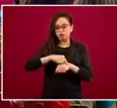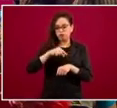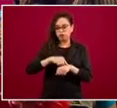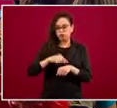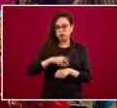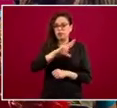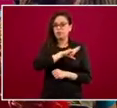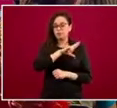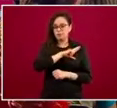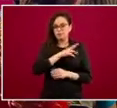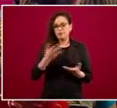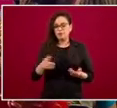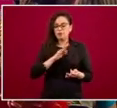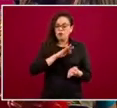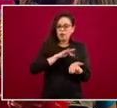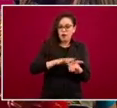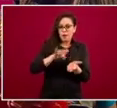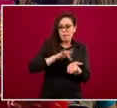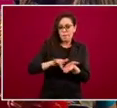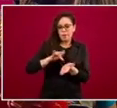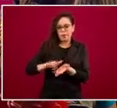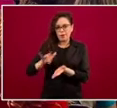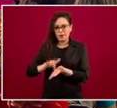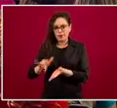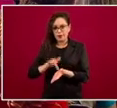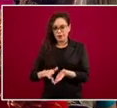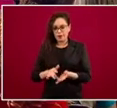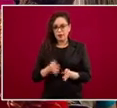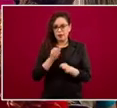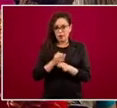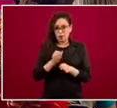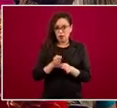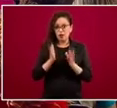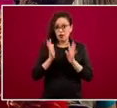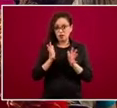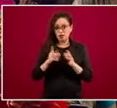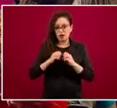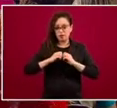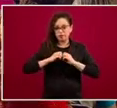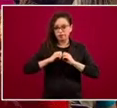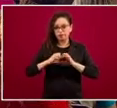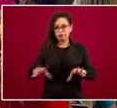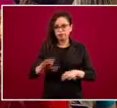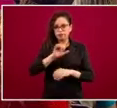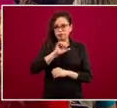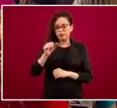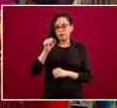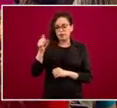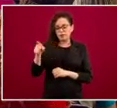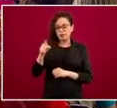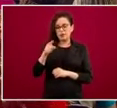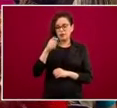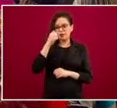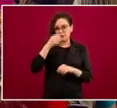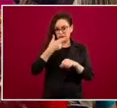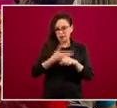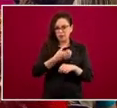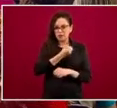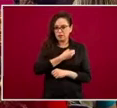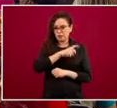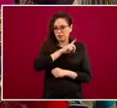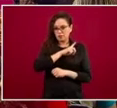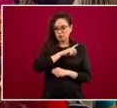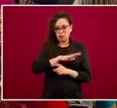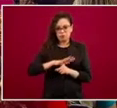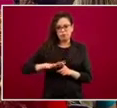great effort that the private health sector is displaying in order to provide their